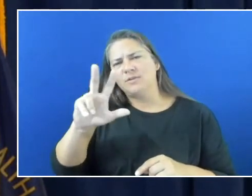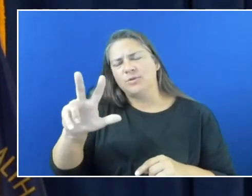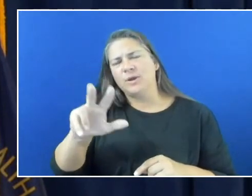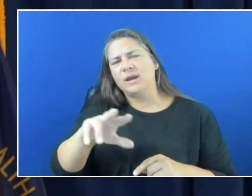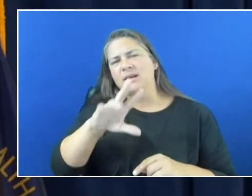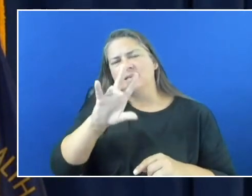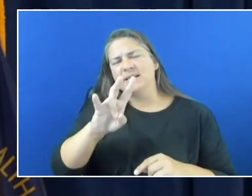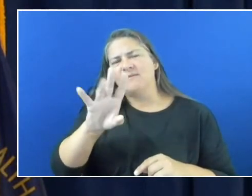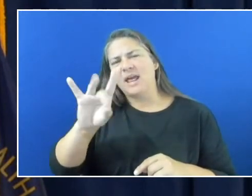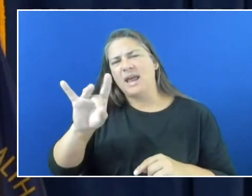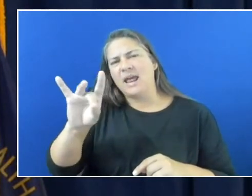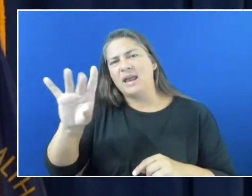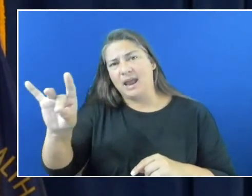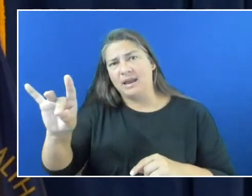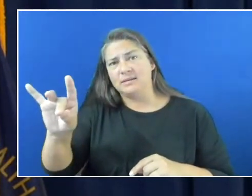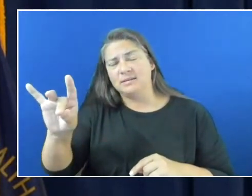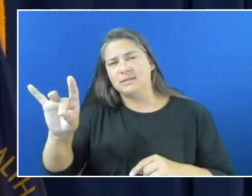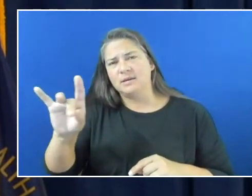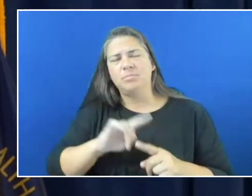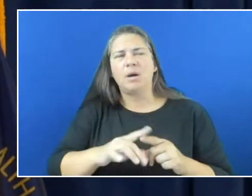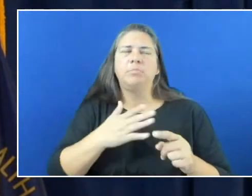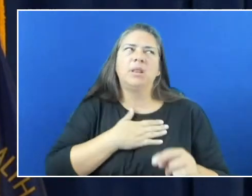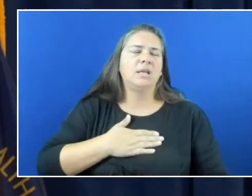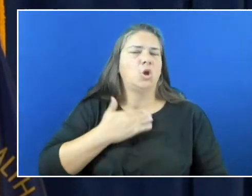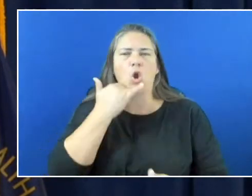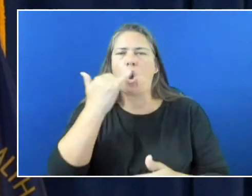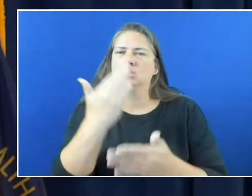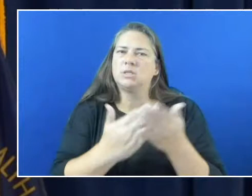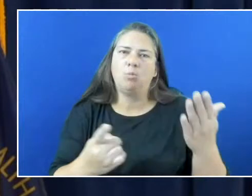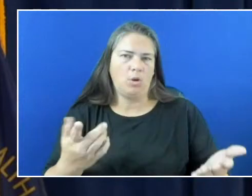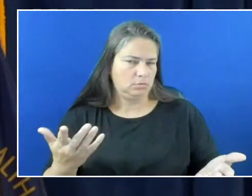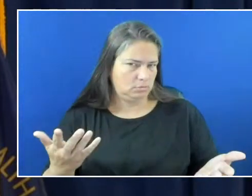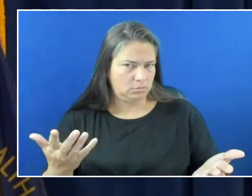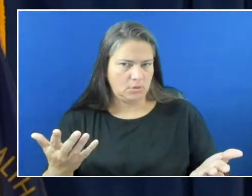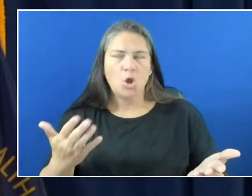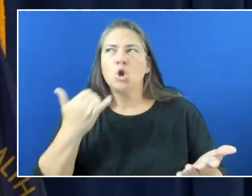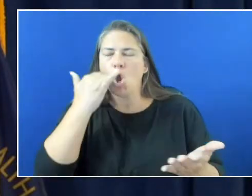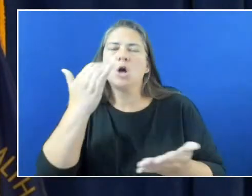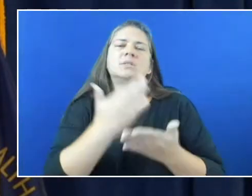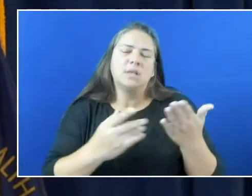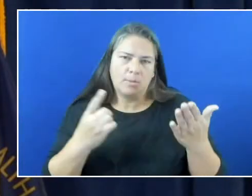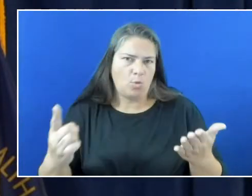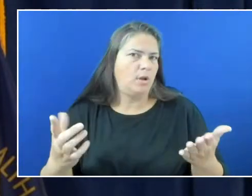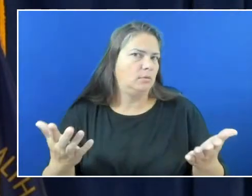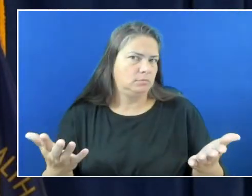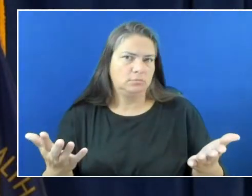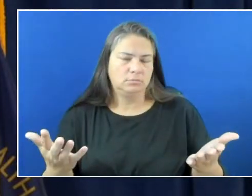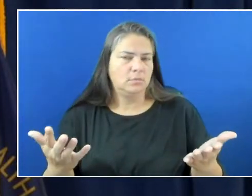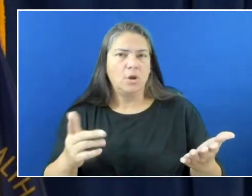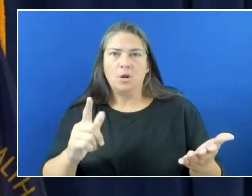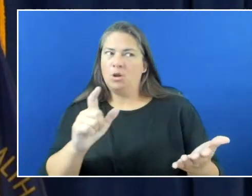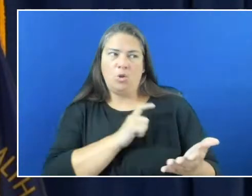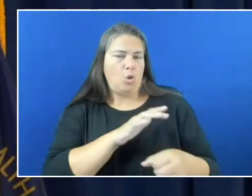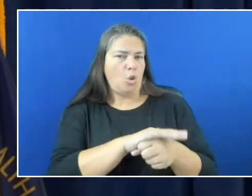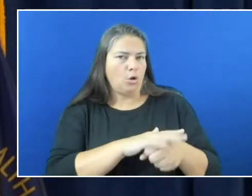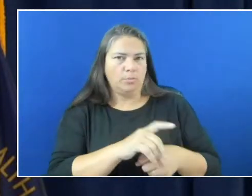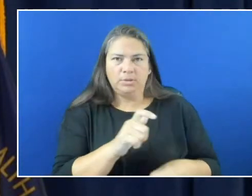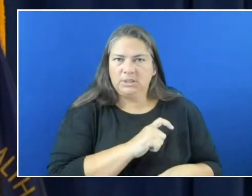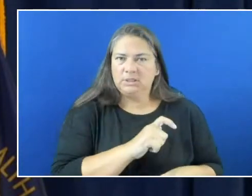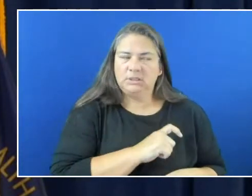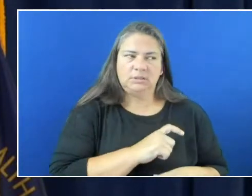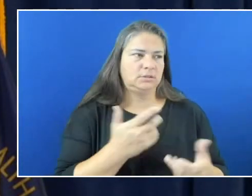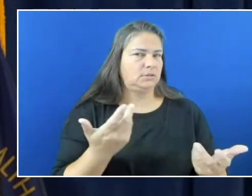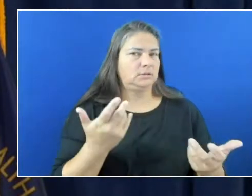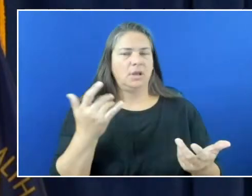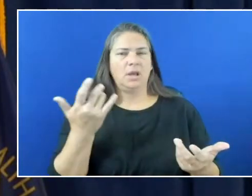1-888-373-7888. But for the love of God, call somebody. Call somebody. If it's your local law enforcement, if it's